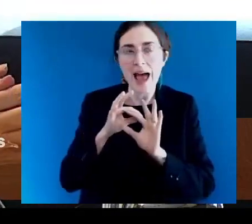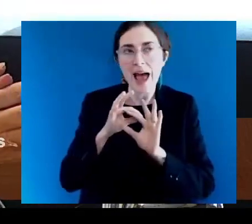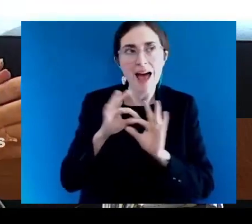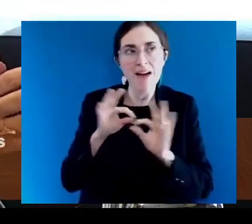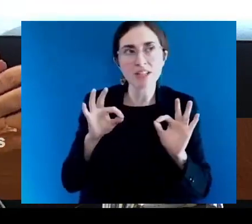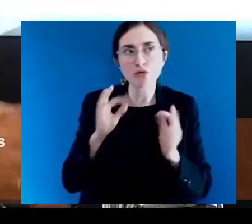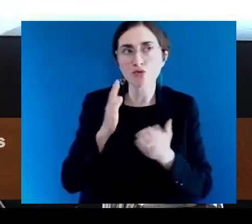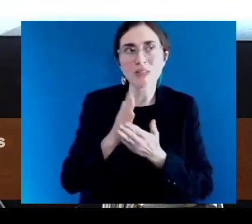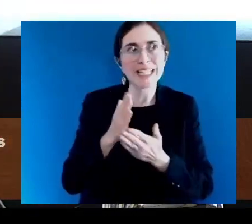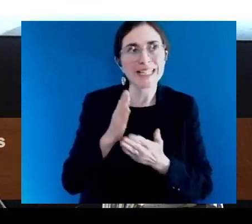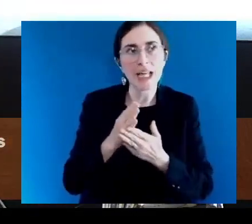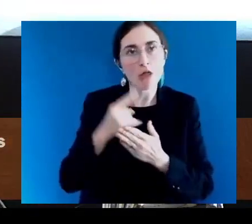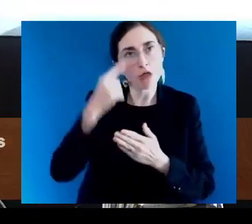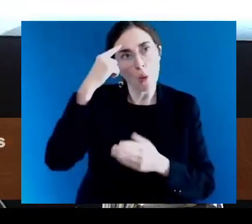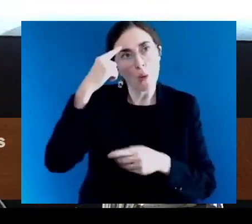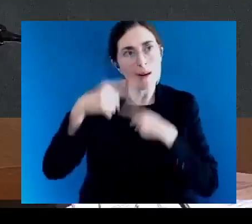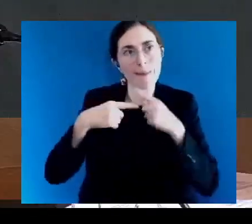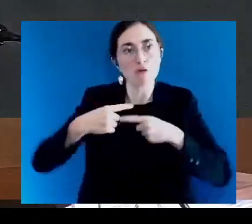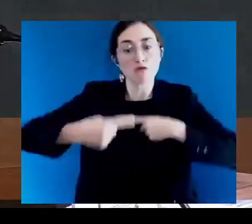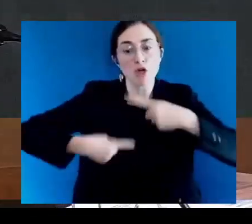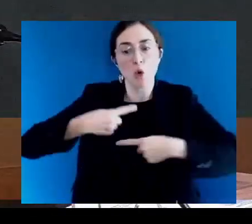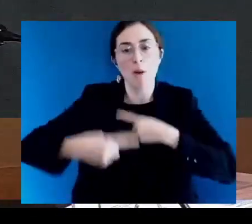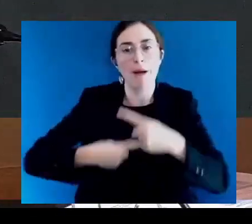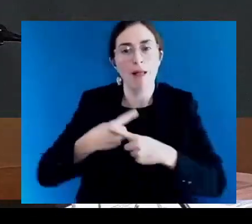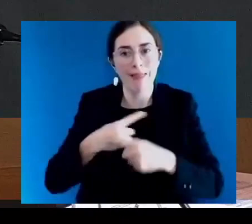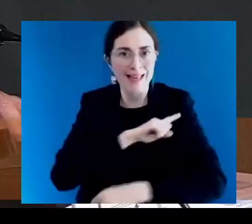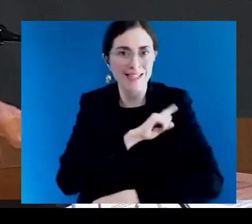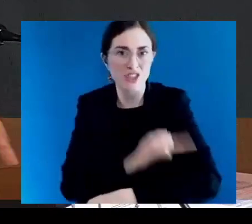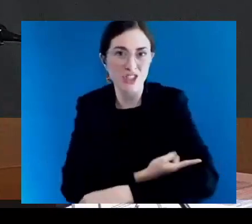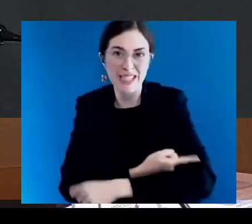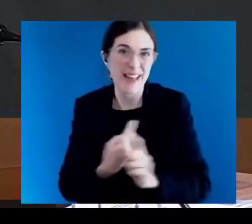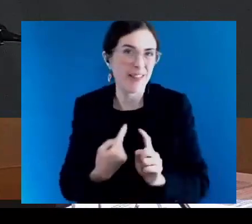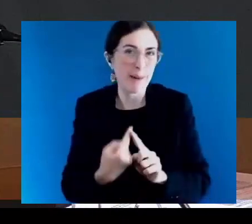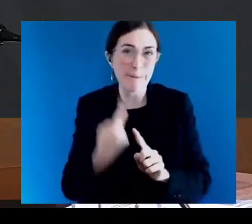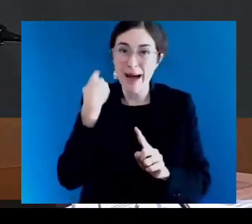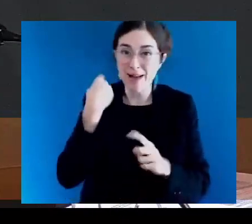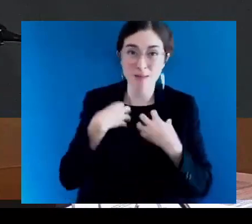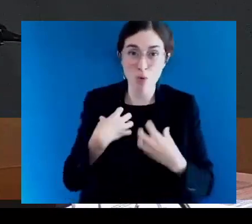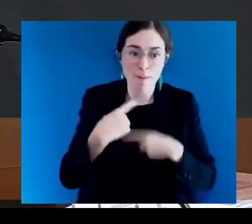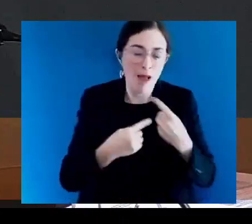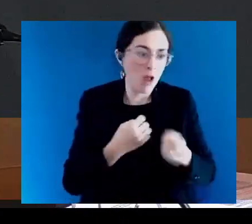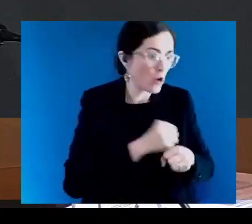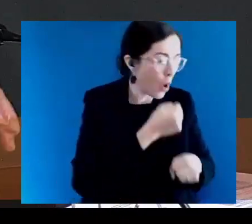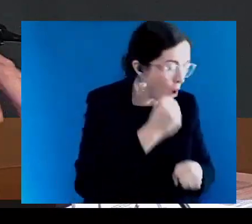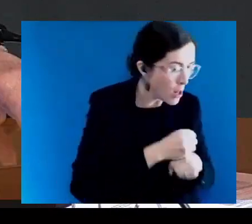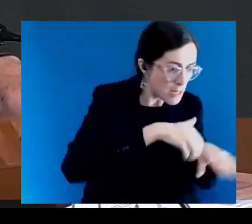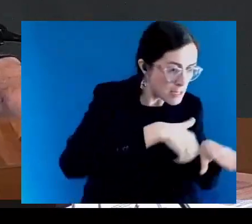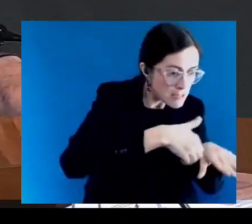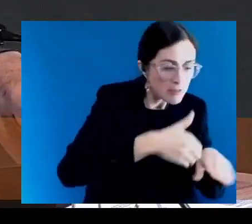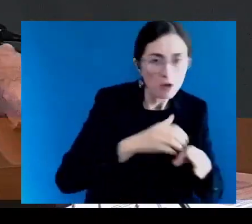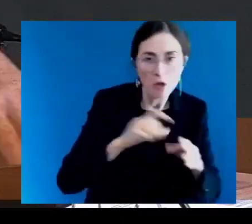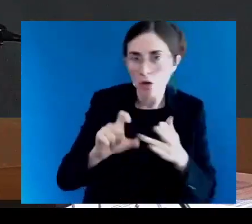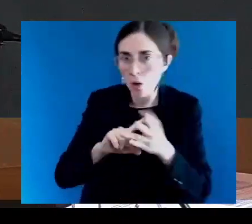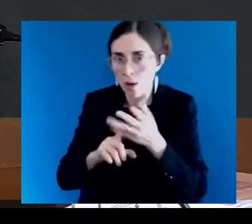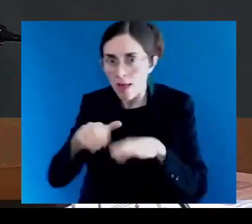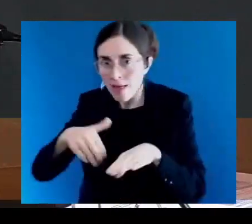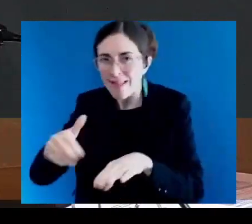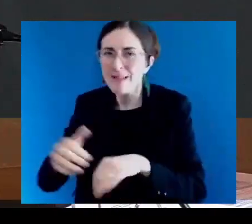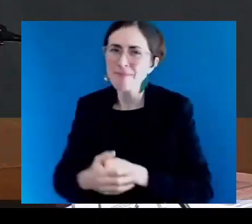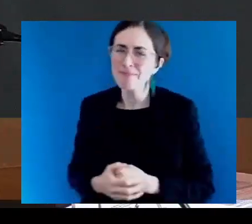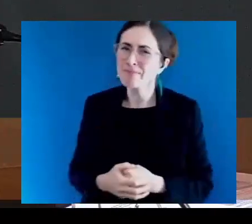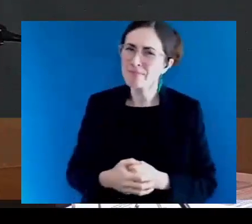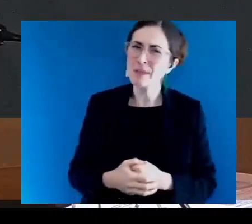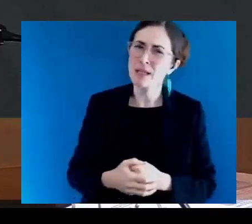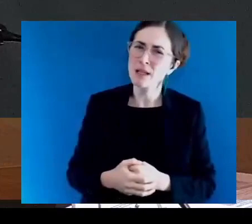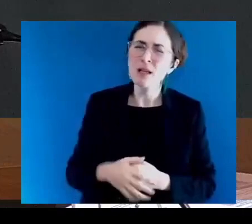change. But it's... seems to me, isn't it much easier to apply the principle to what's happening now than to